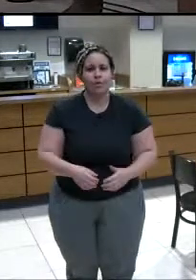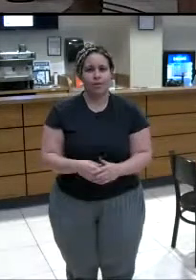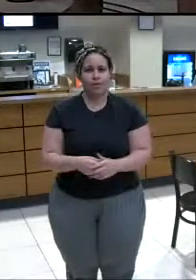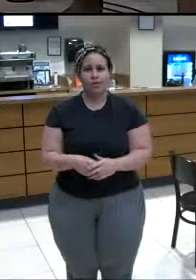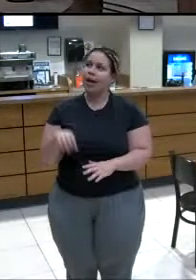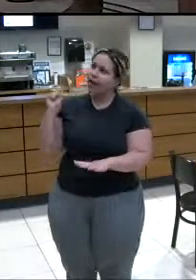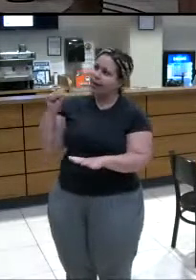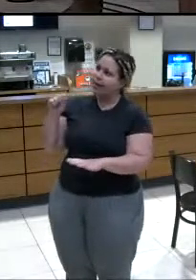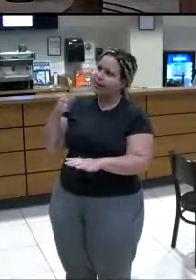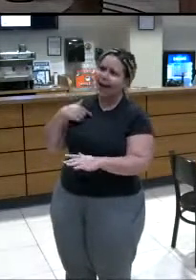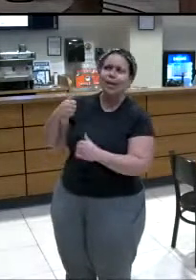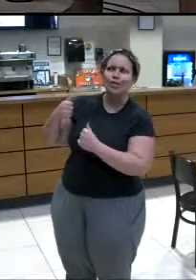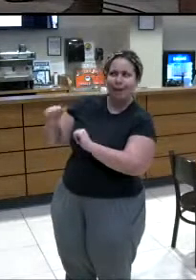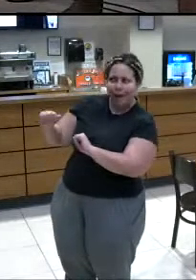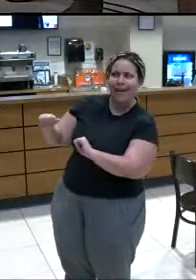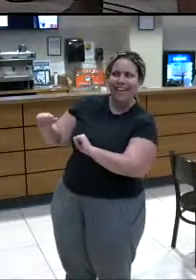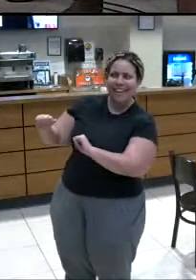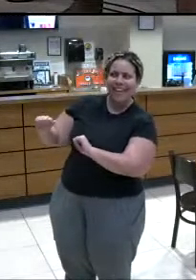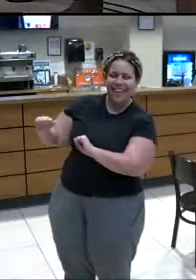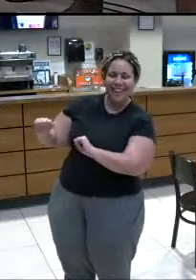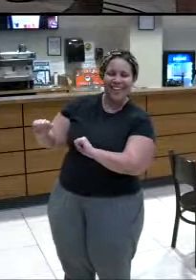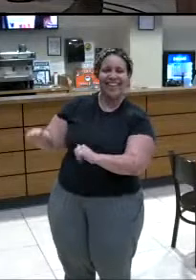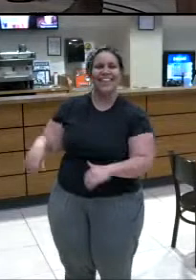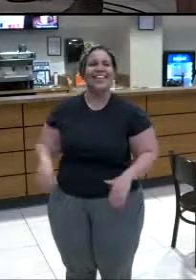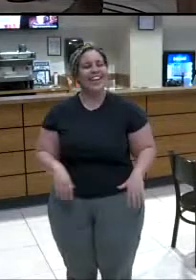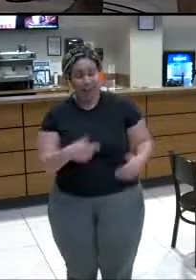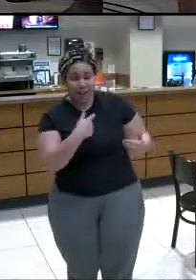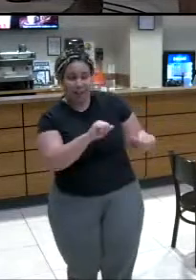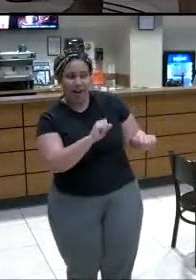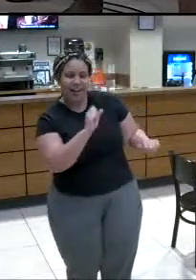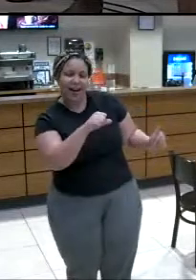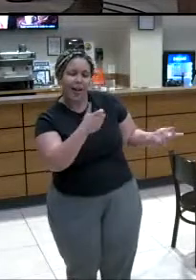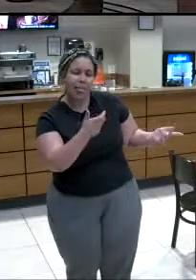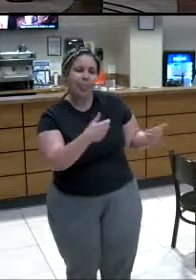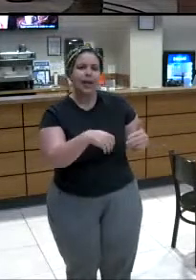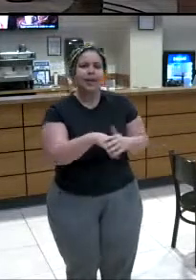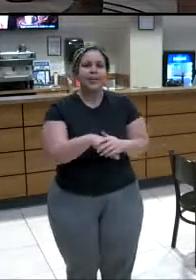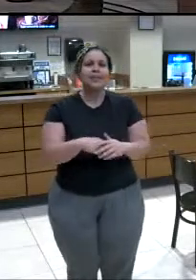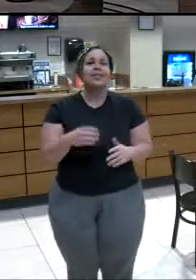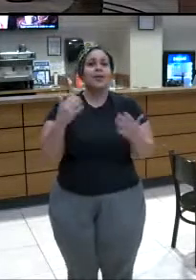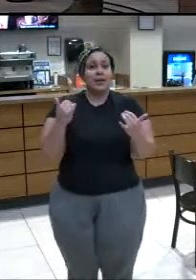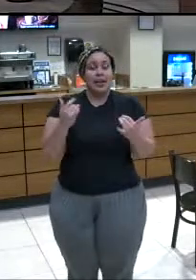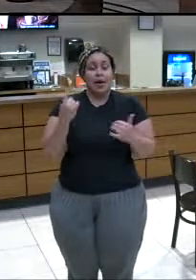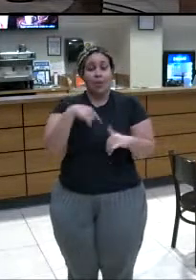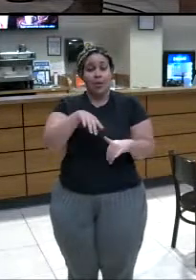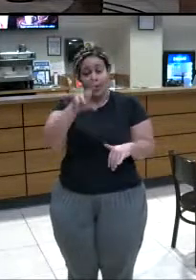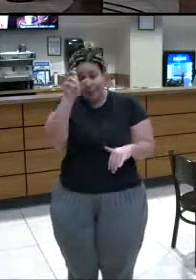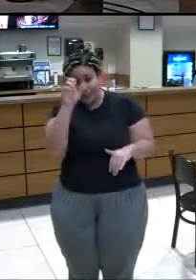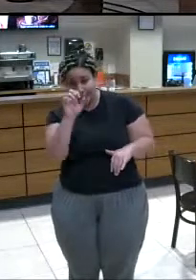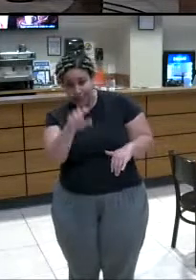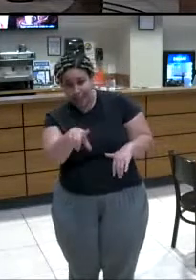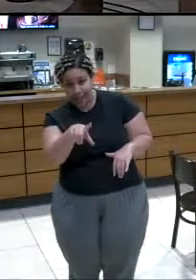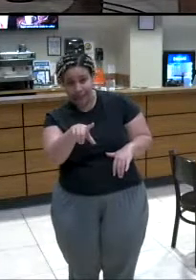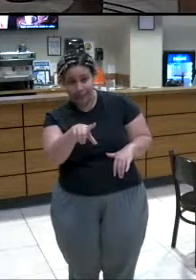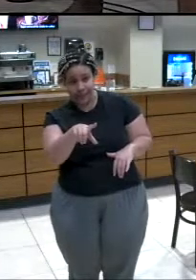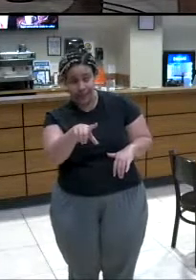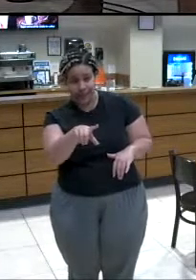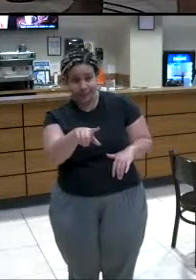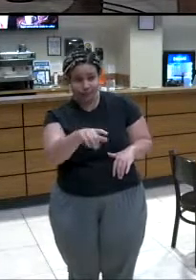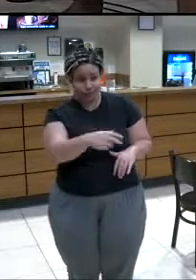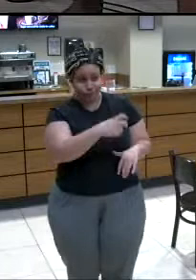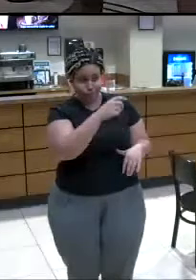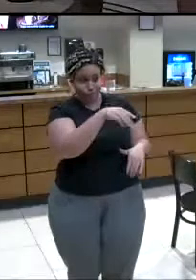Okay. You tried to. All right. So we are gonna test you on whether you remembered